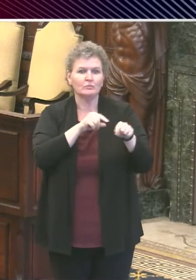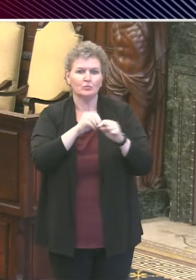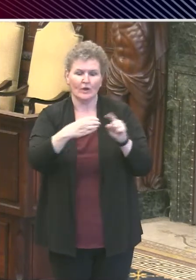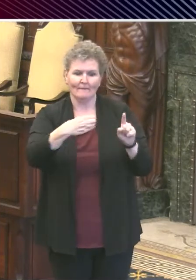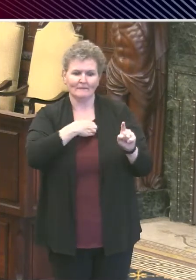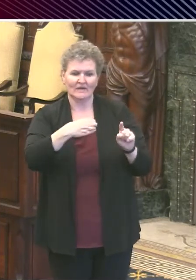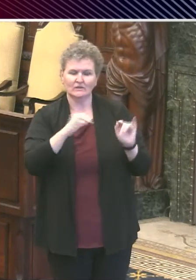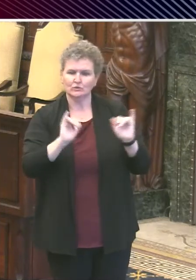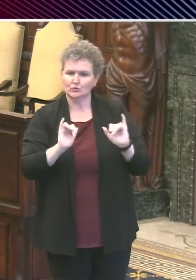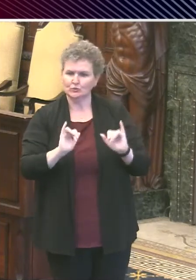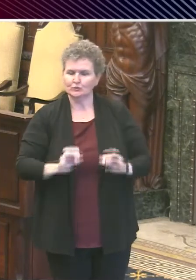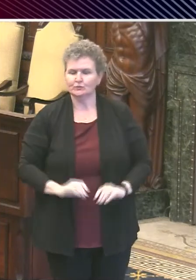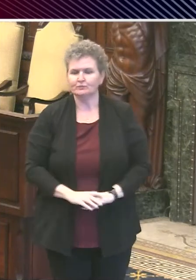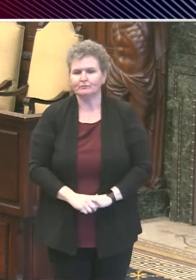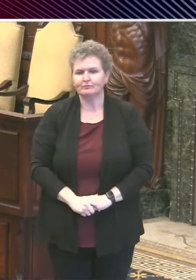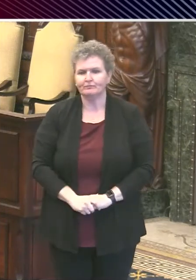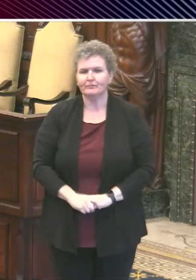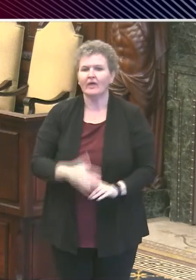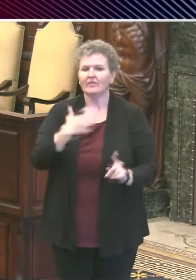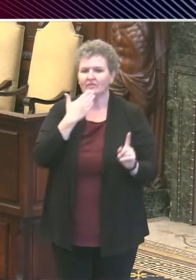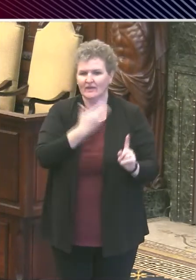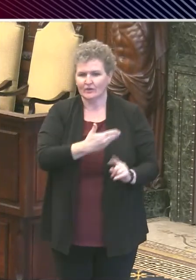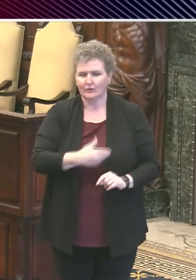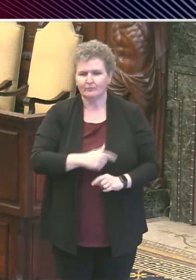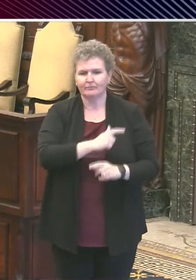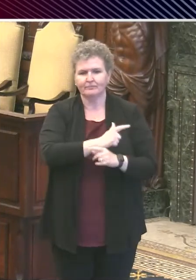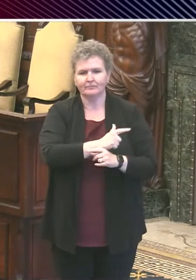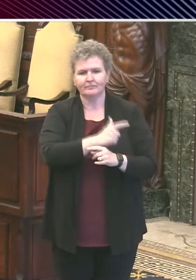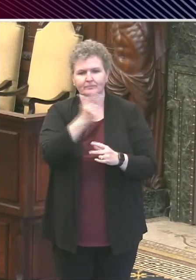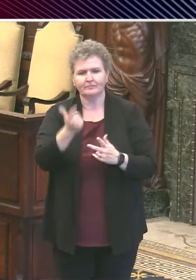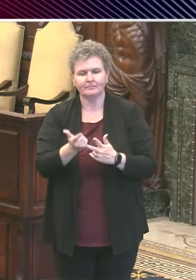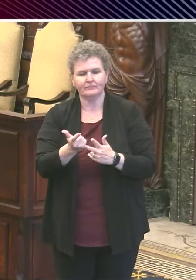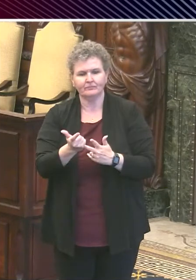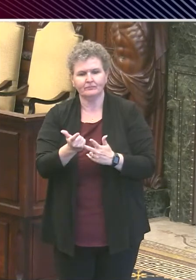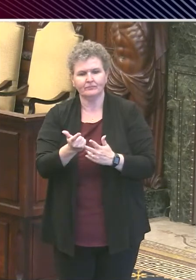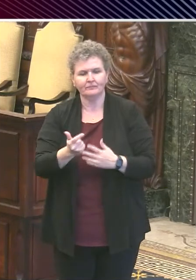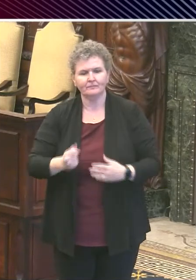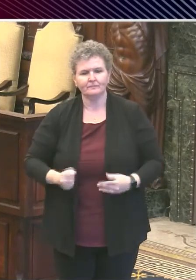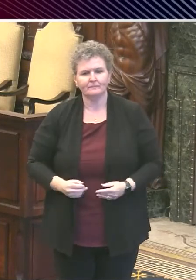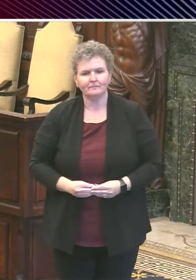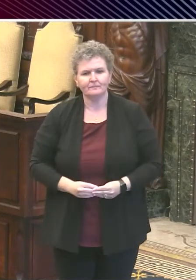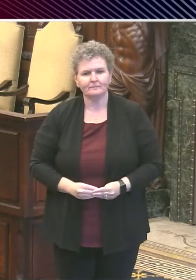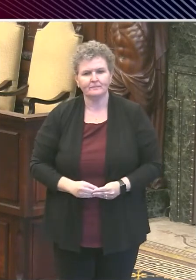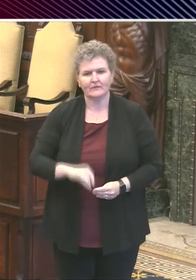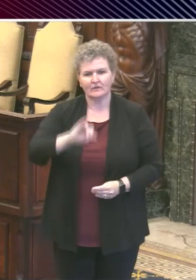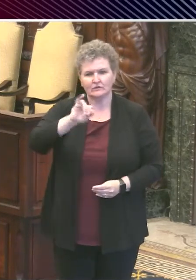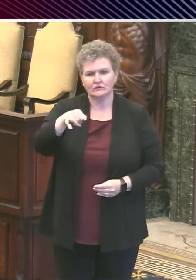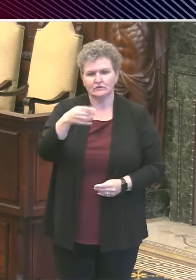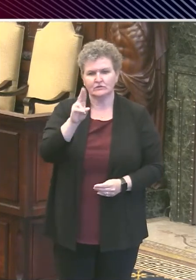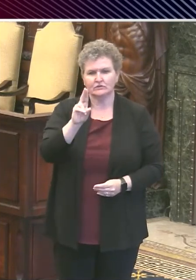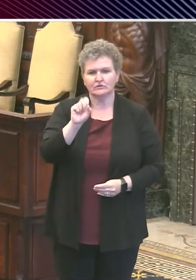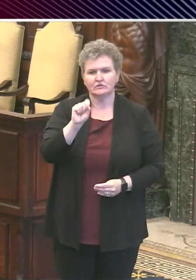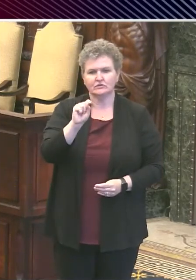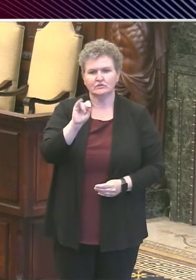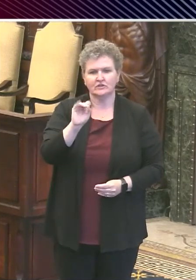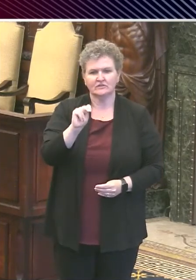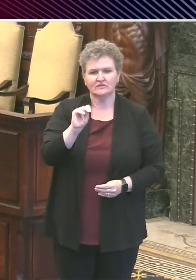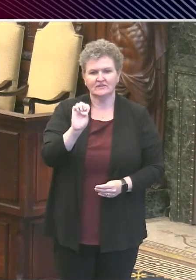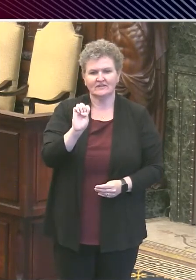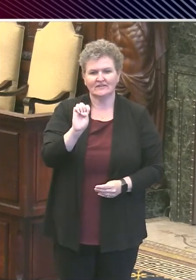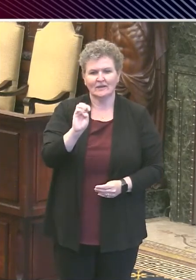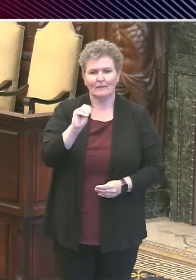you. All right, Victor, you're all set. We'll go now to Justine McDaniel of the Philadelphia